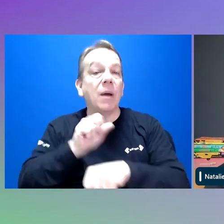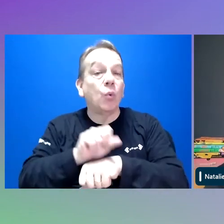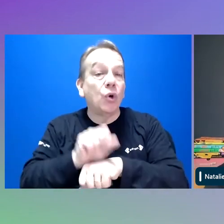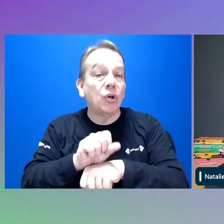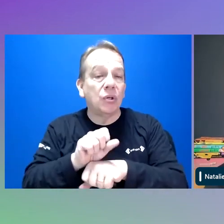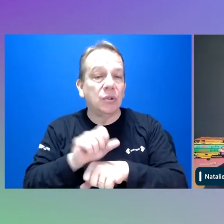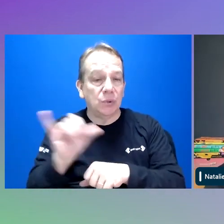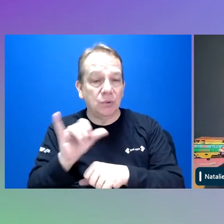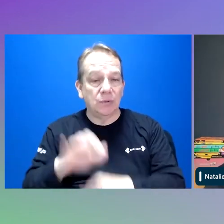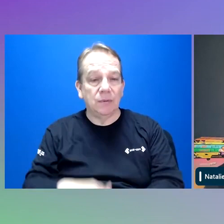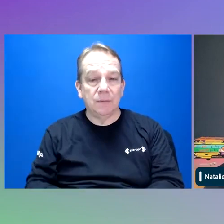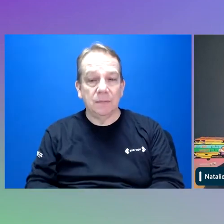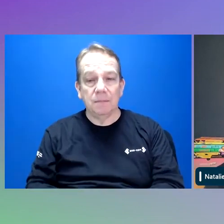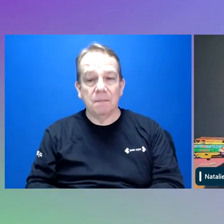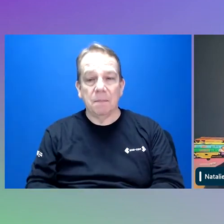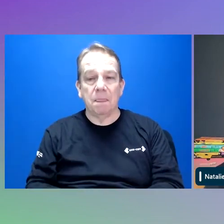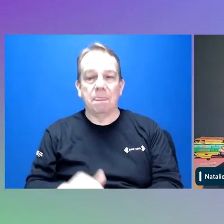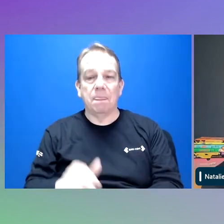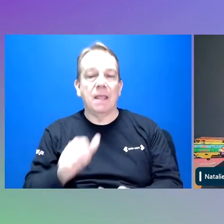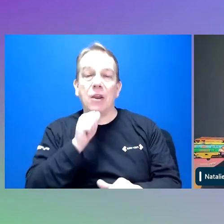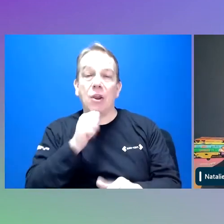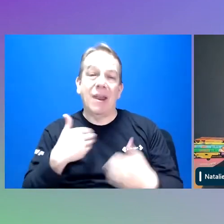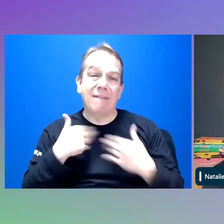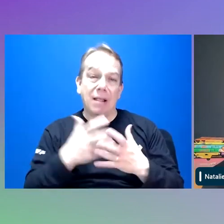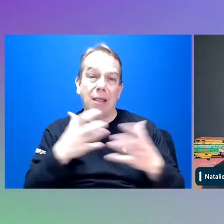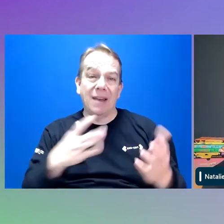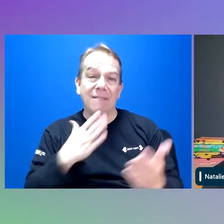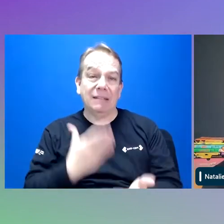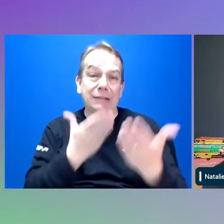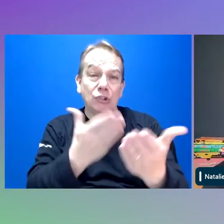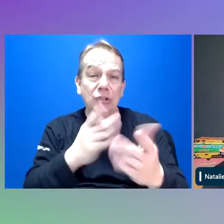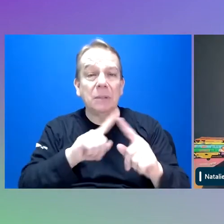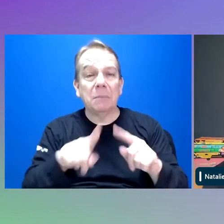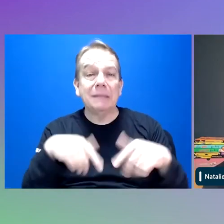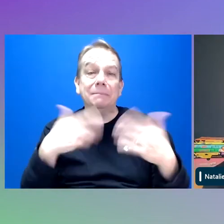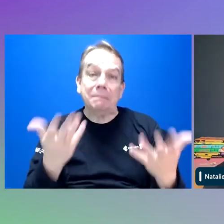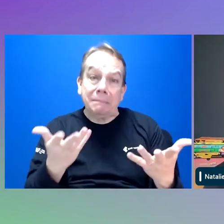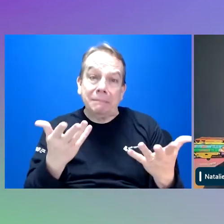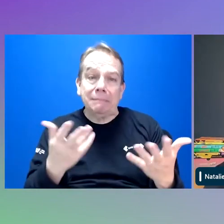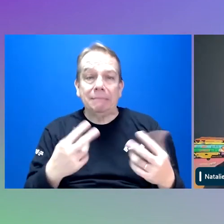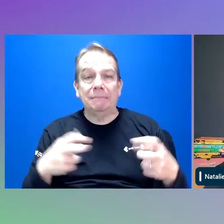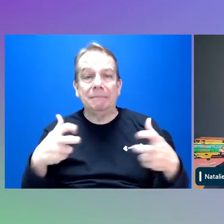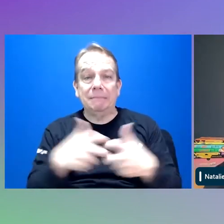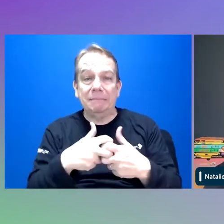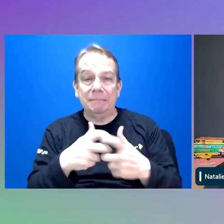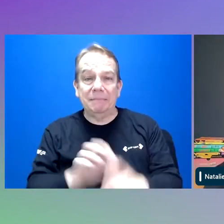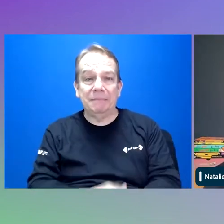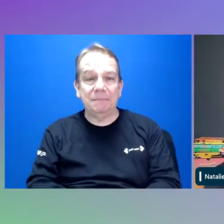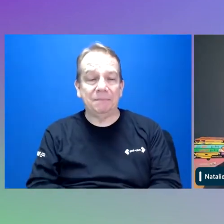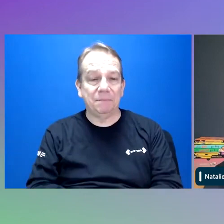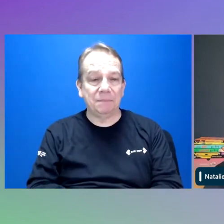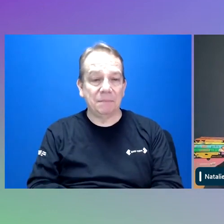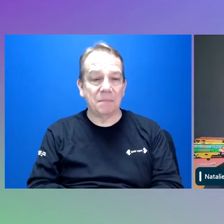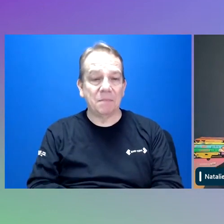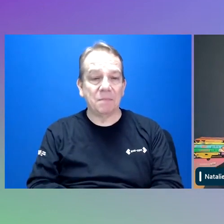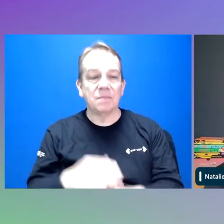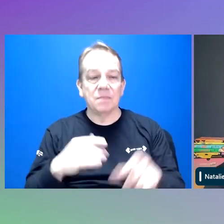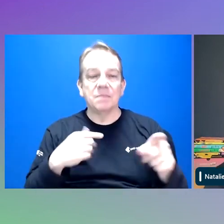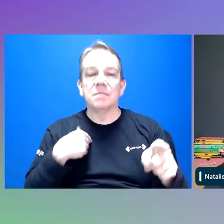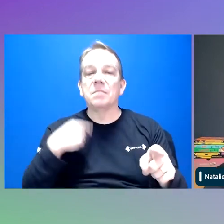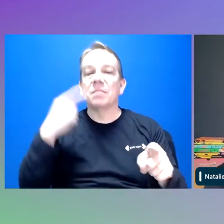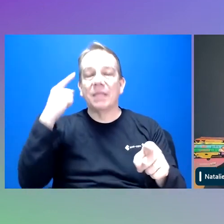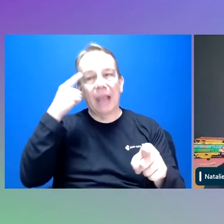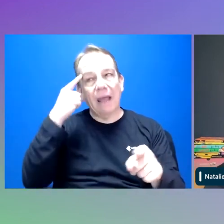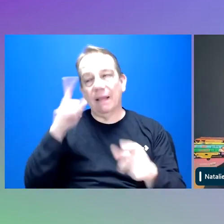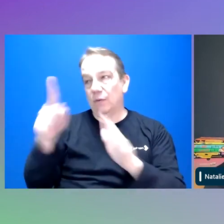Yeah, definitely. Sorry to not have many suggestions, but just I think it's a tough one. solidarity. I think just showing your